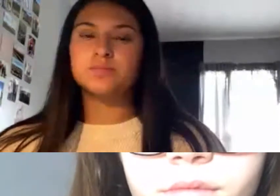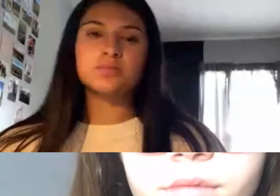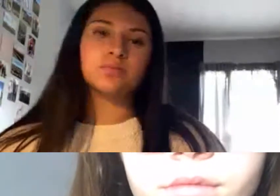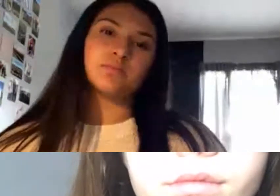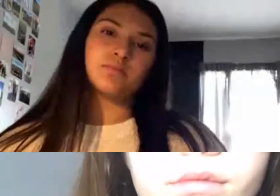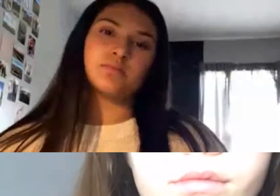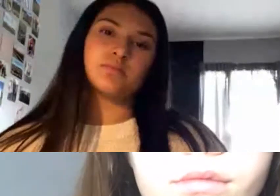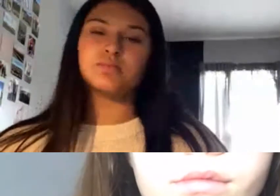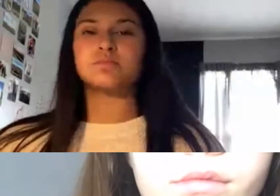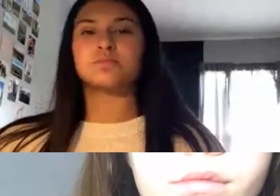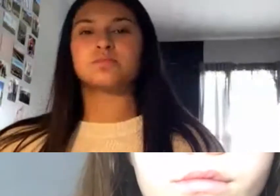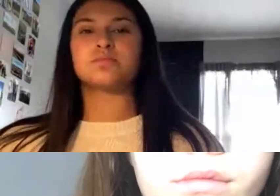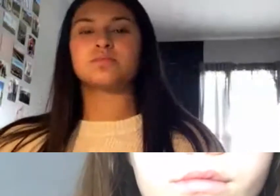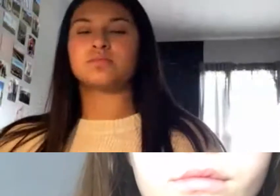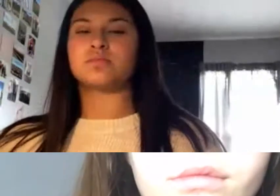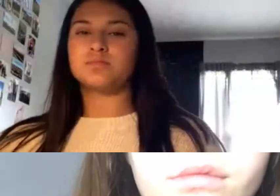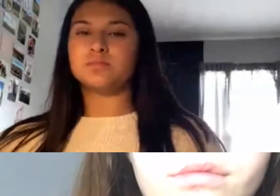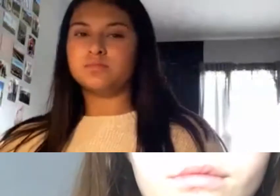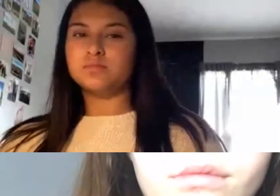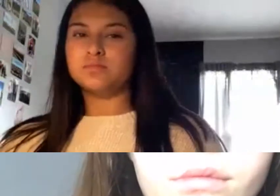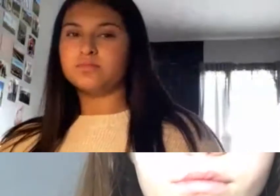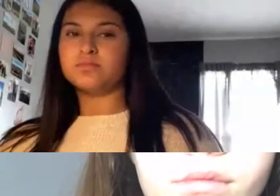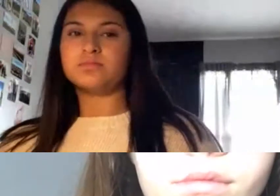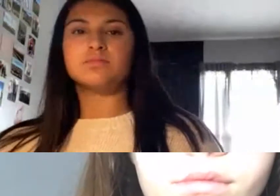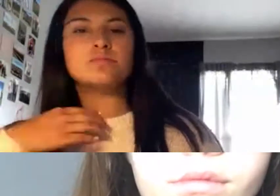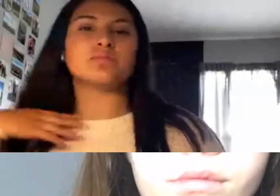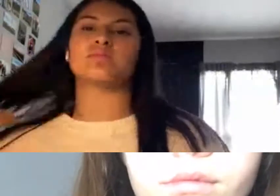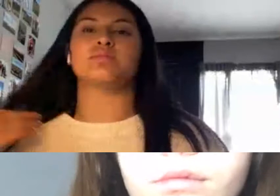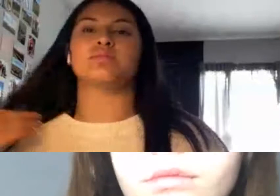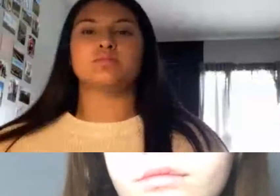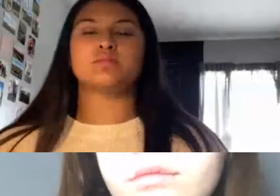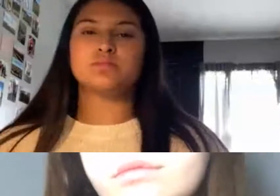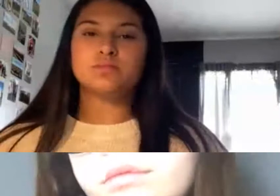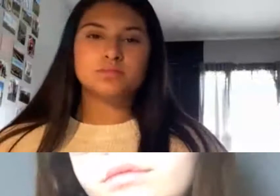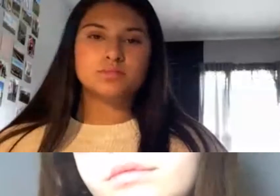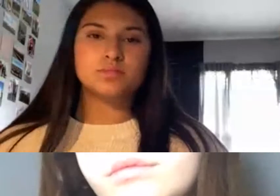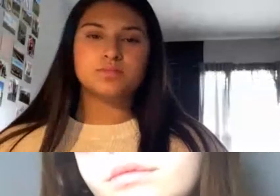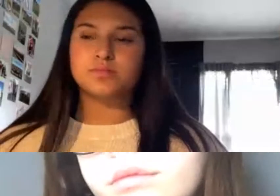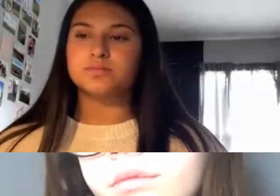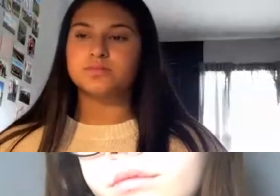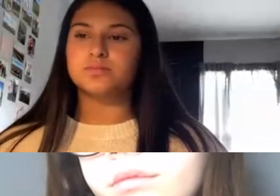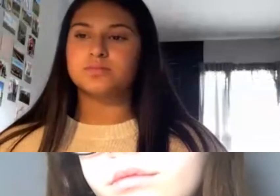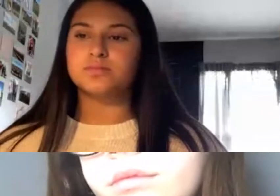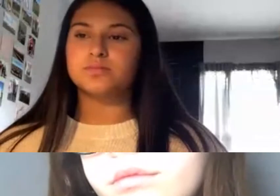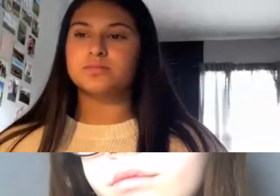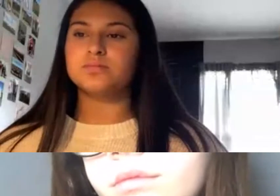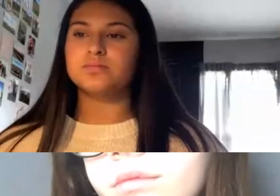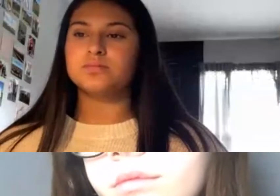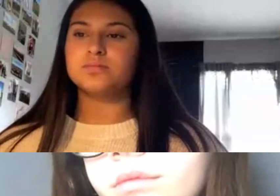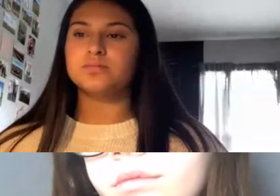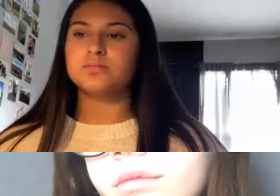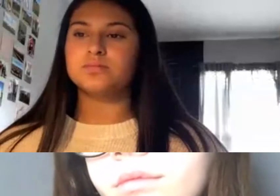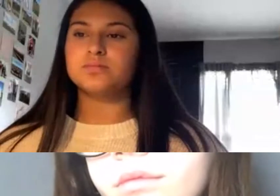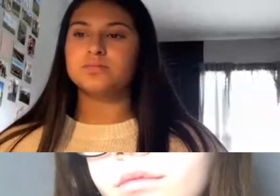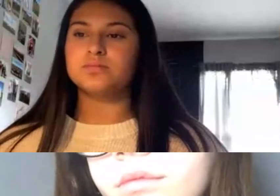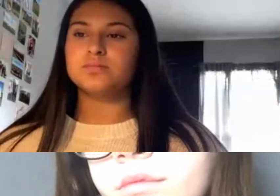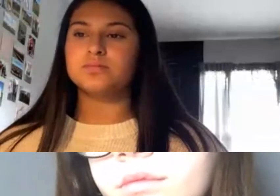today, because today's more of an introductory session, but as you continue to have meetings, you'll hear from department